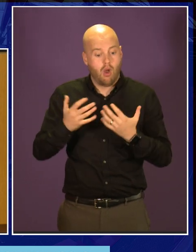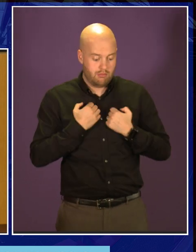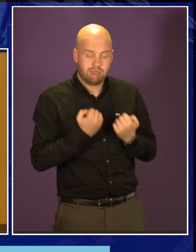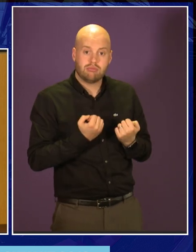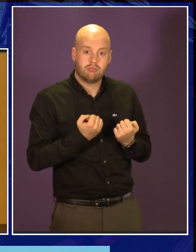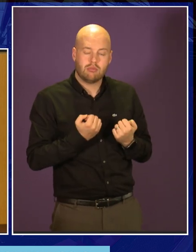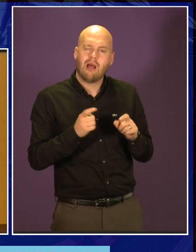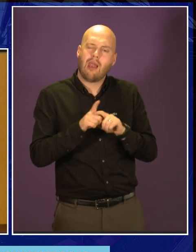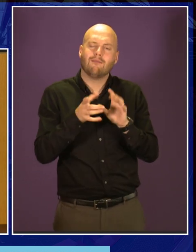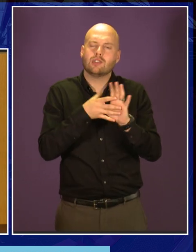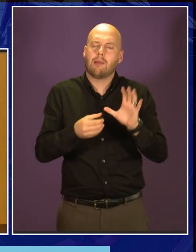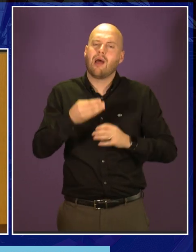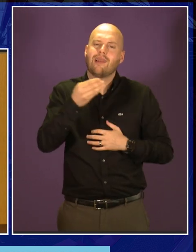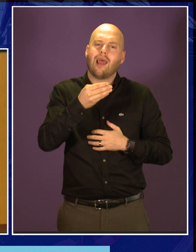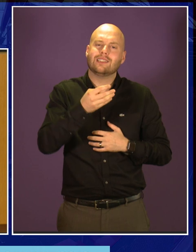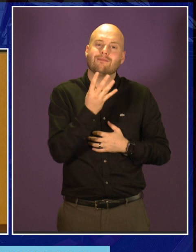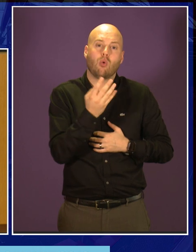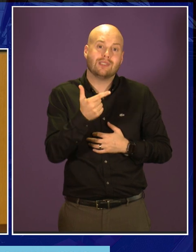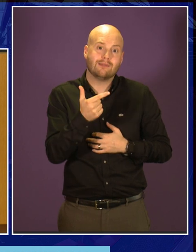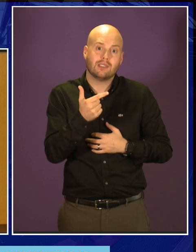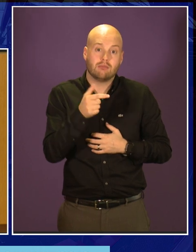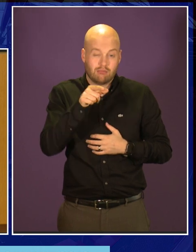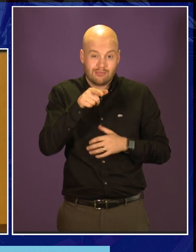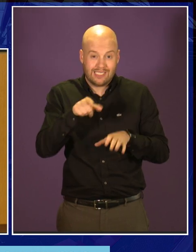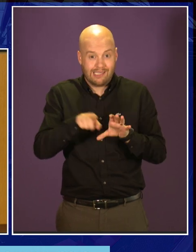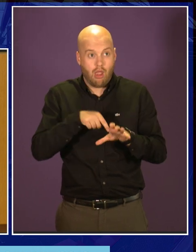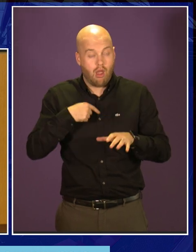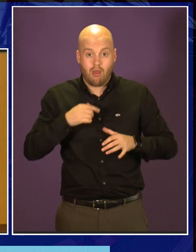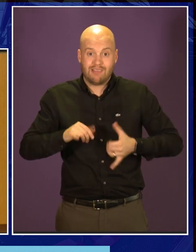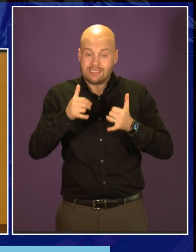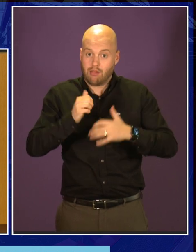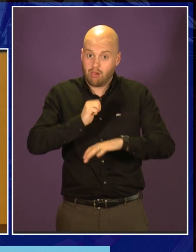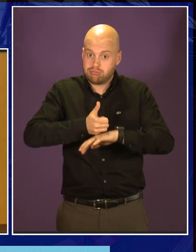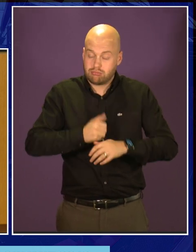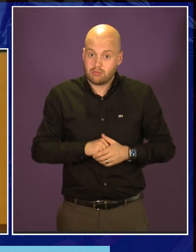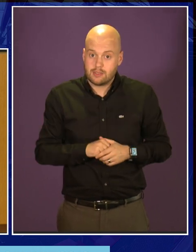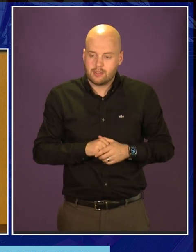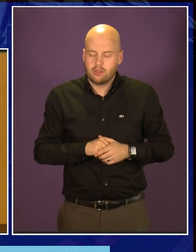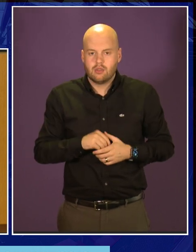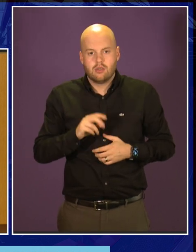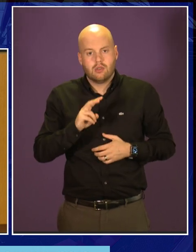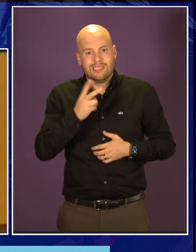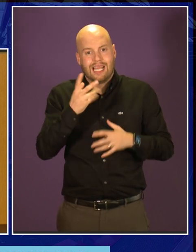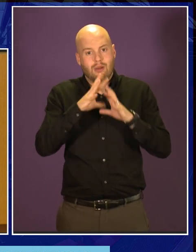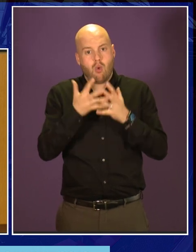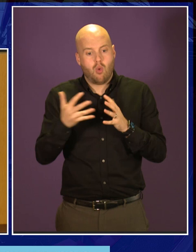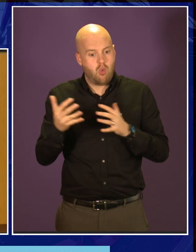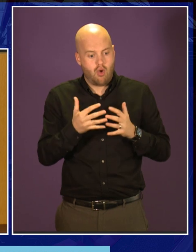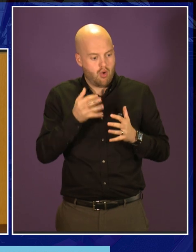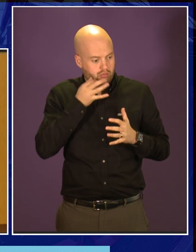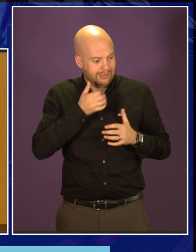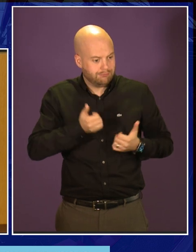was 1947, the year our festival was founded, a time when the hostilities of the Second World War had just come to a